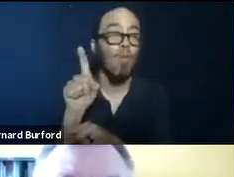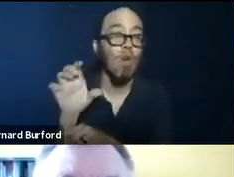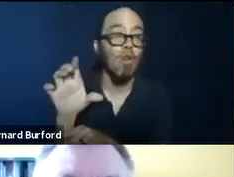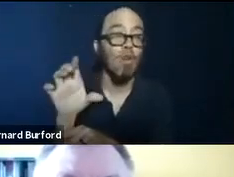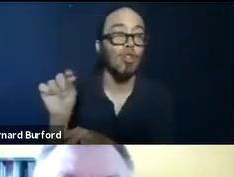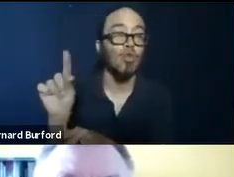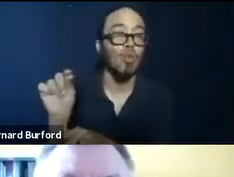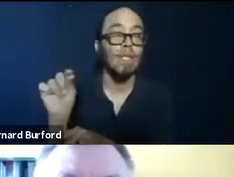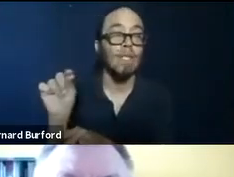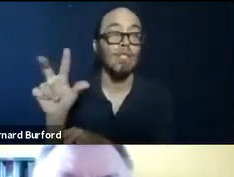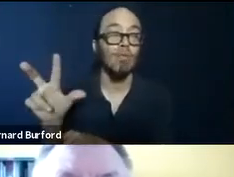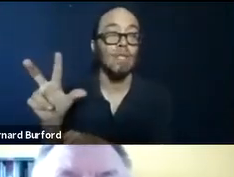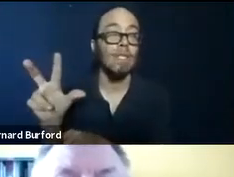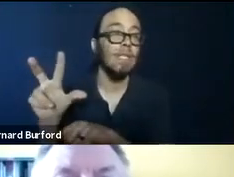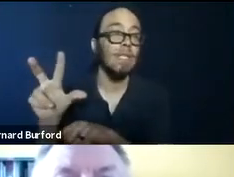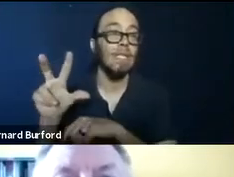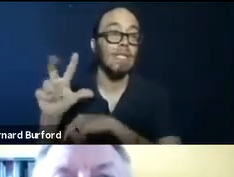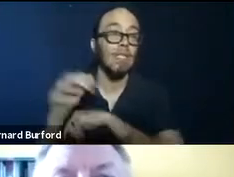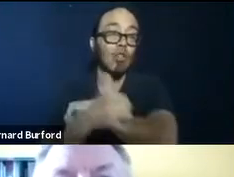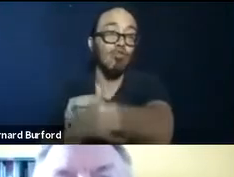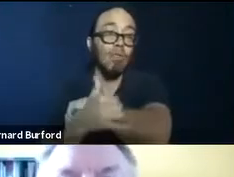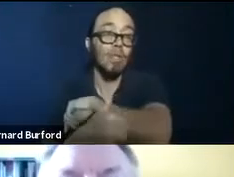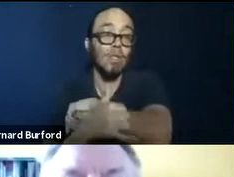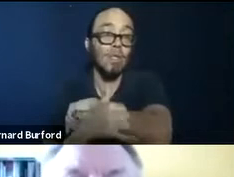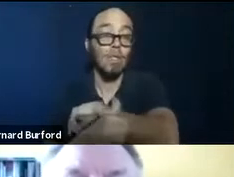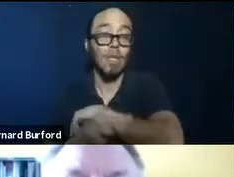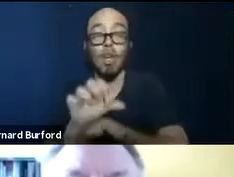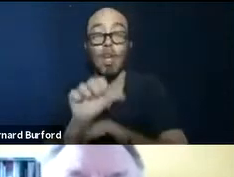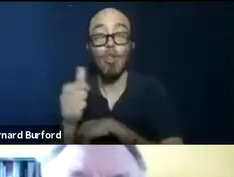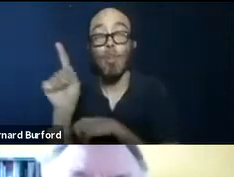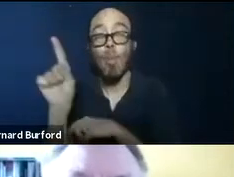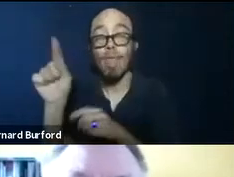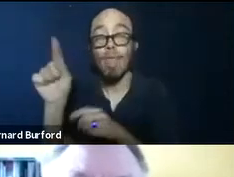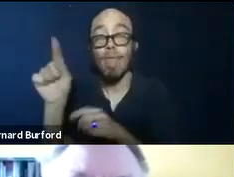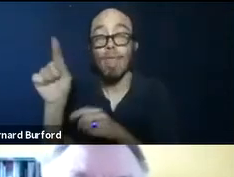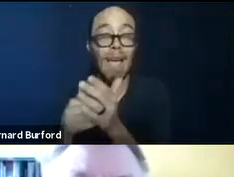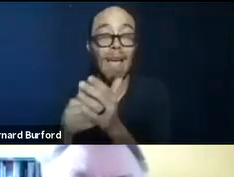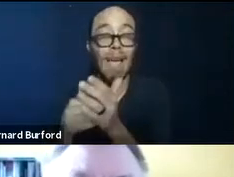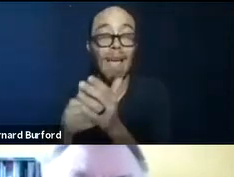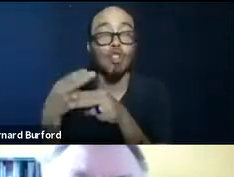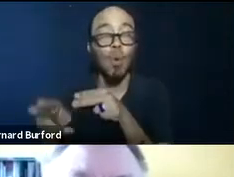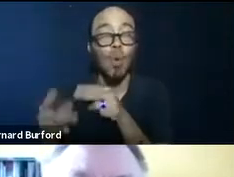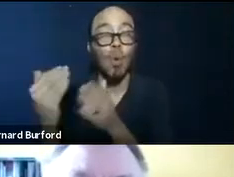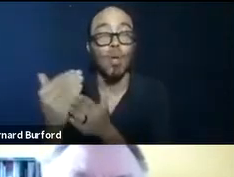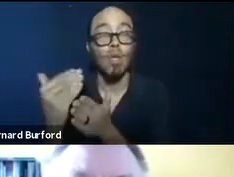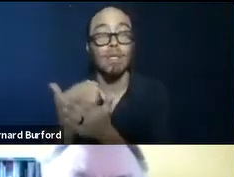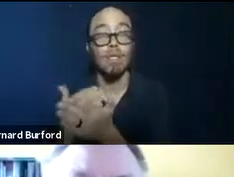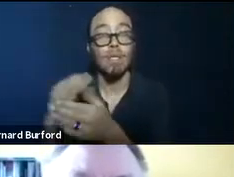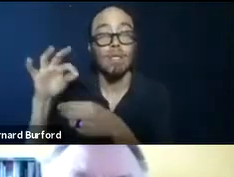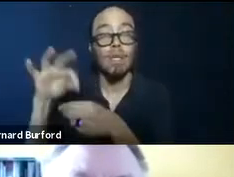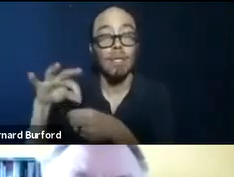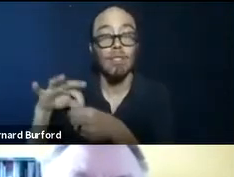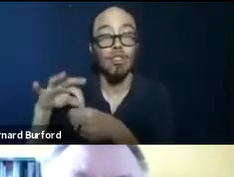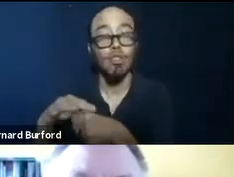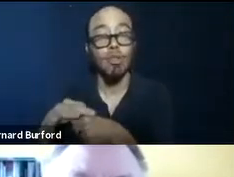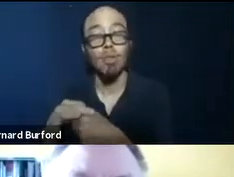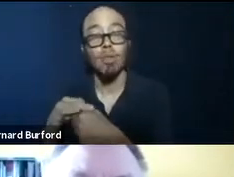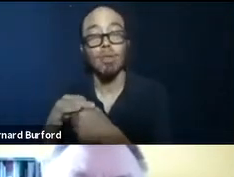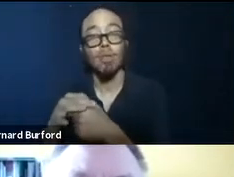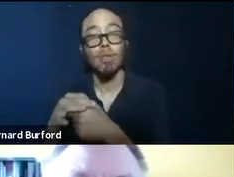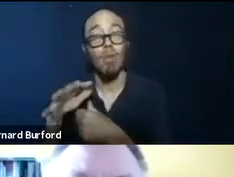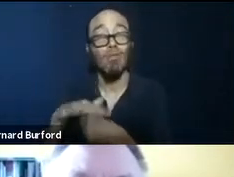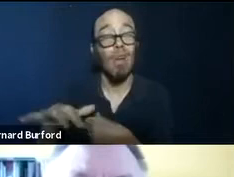123 countries, another 1,000 shortlisted nominations, around